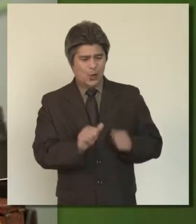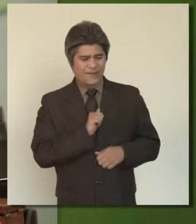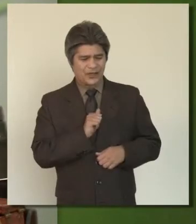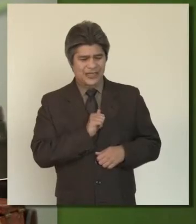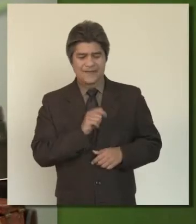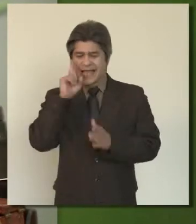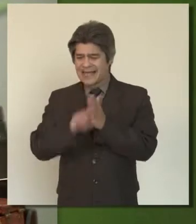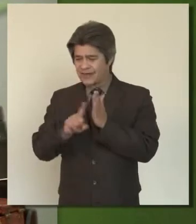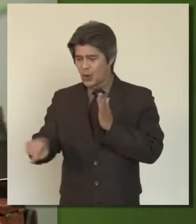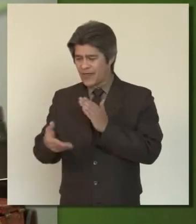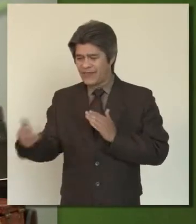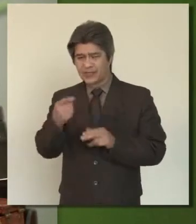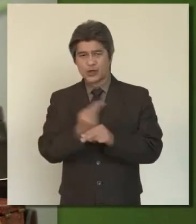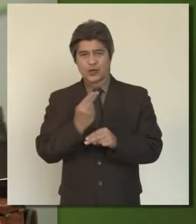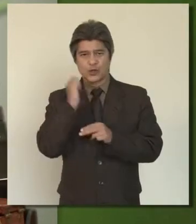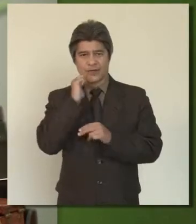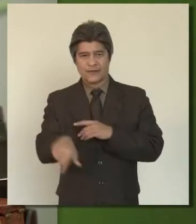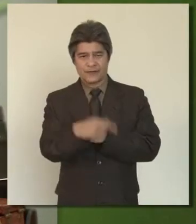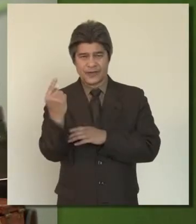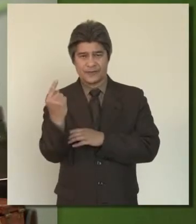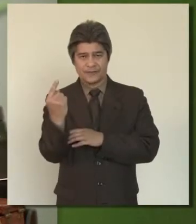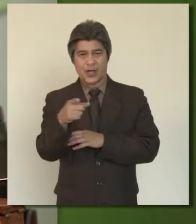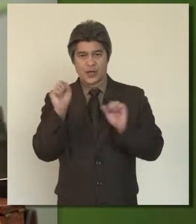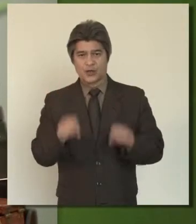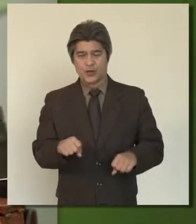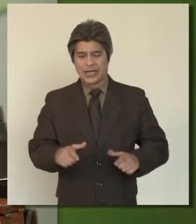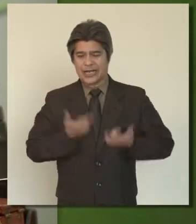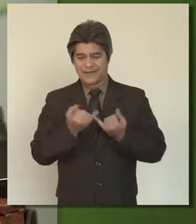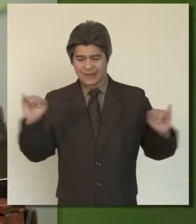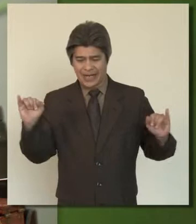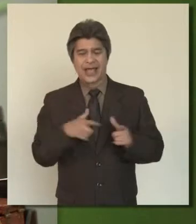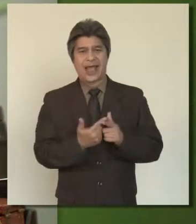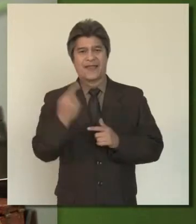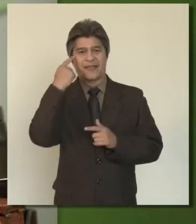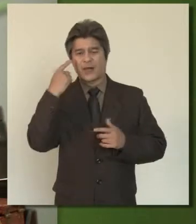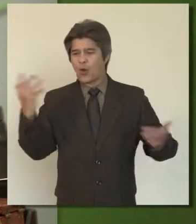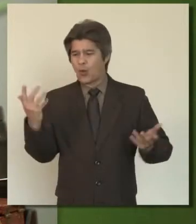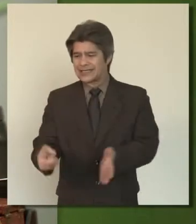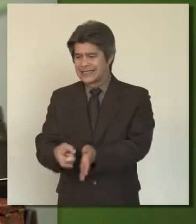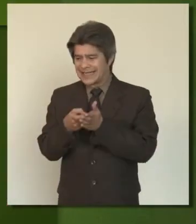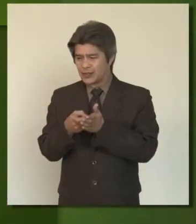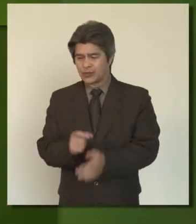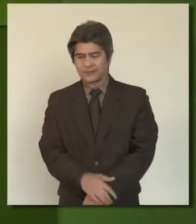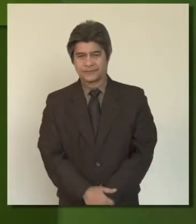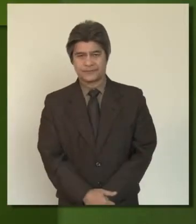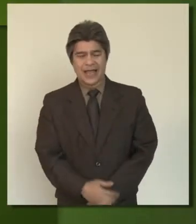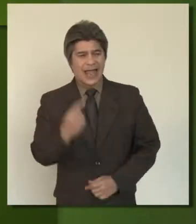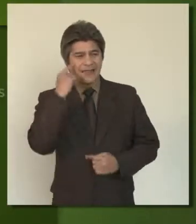yourself. Do an inventory of the things that you use on a daily basis to be living independently. And then think about what is essential.